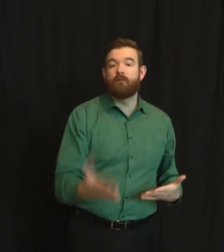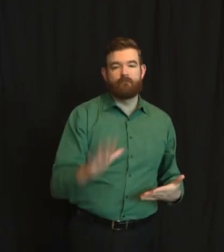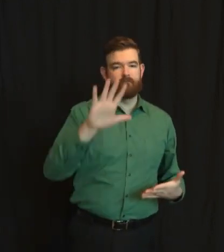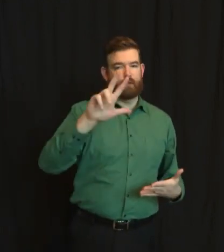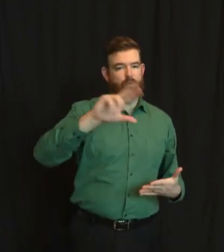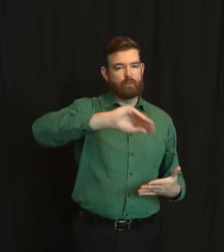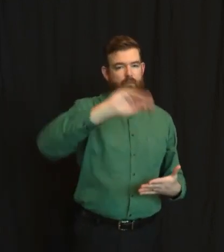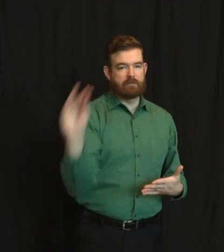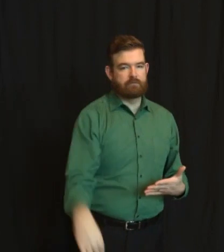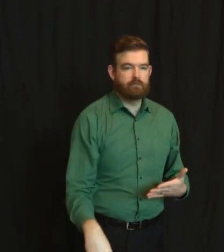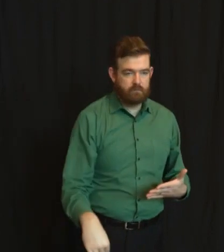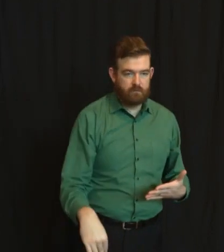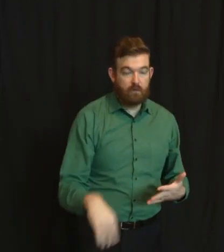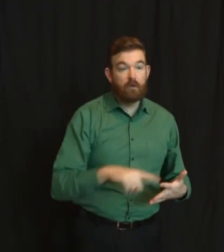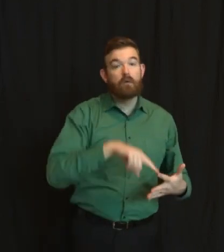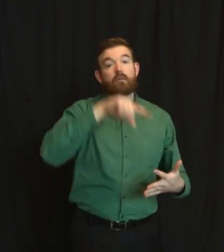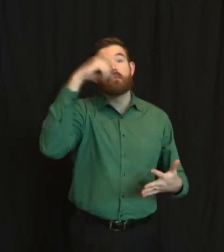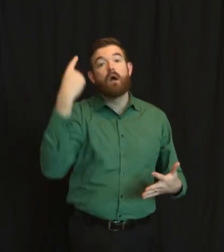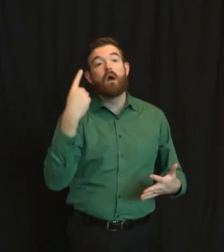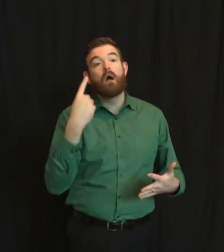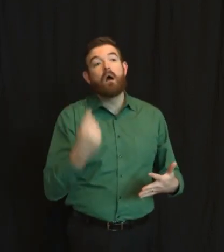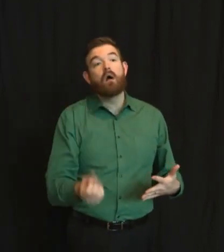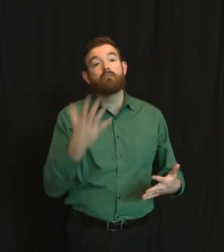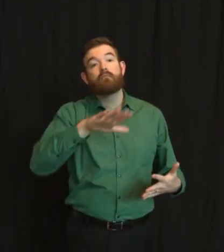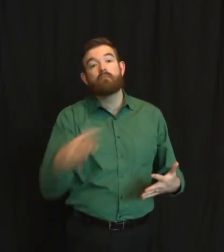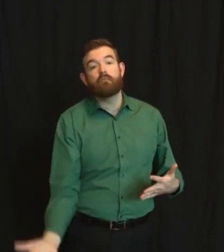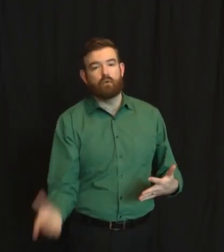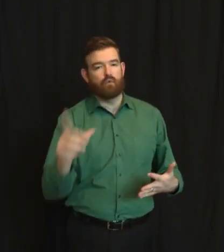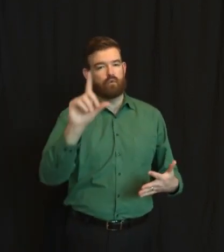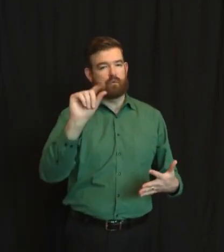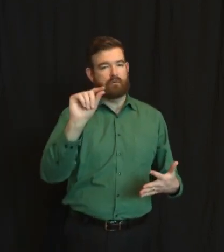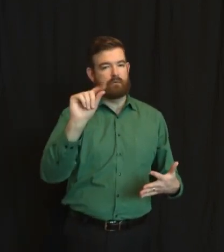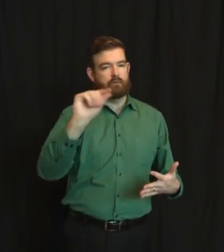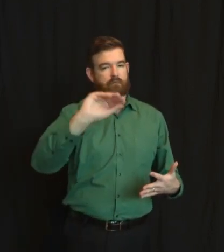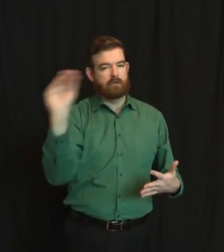53.2%, black, 20.3%,